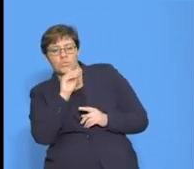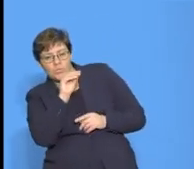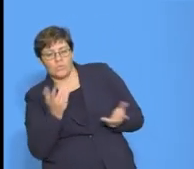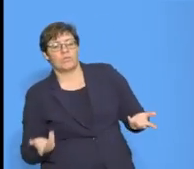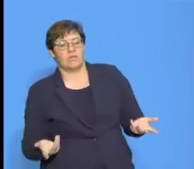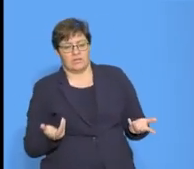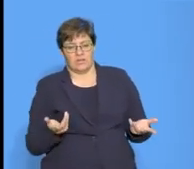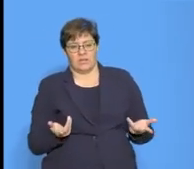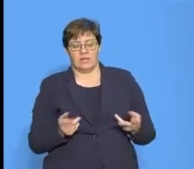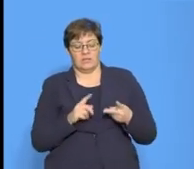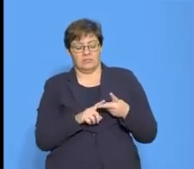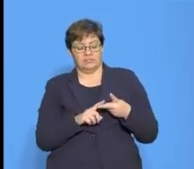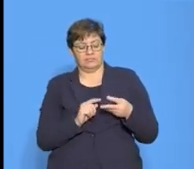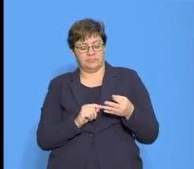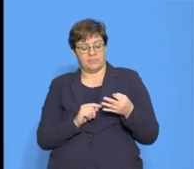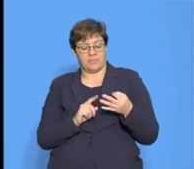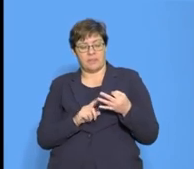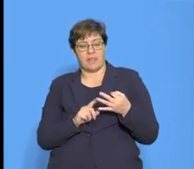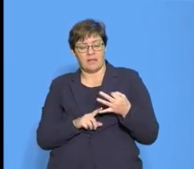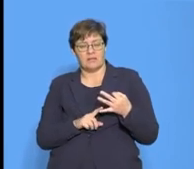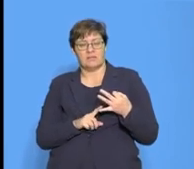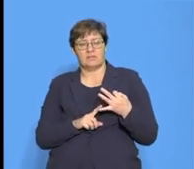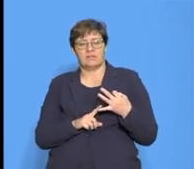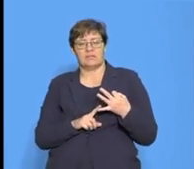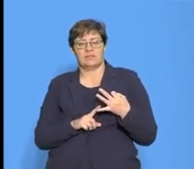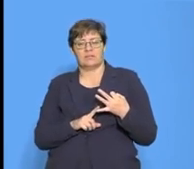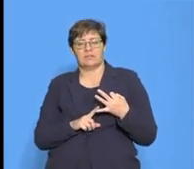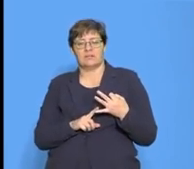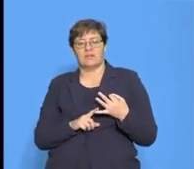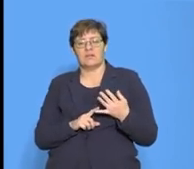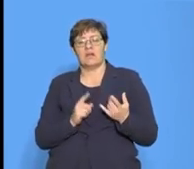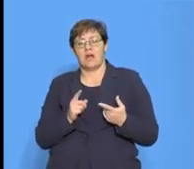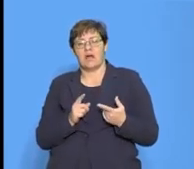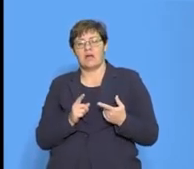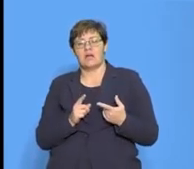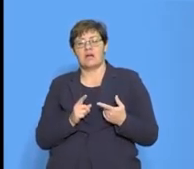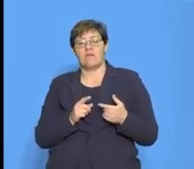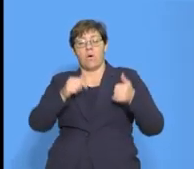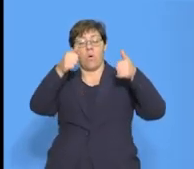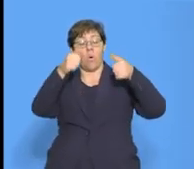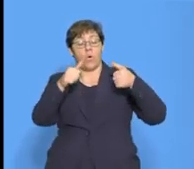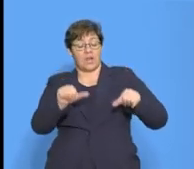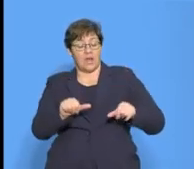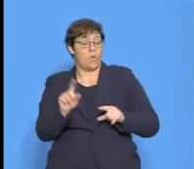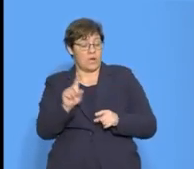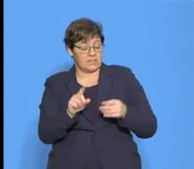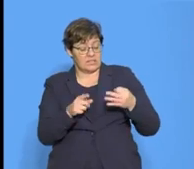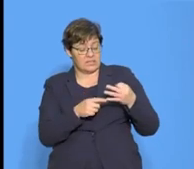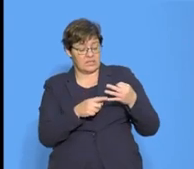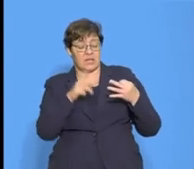milk. All right, so, and then we find organisms or humans are then in the